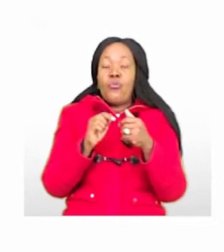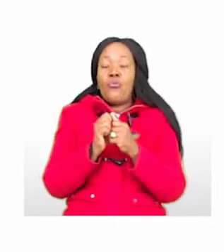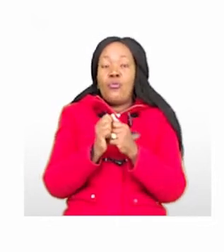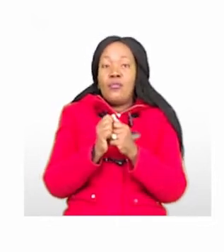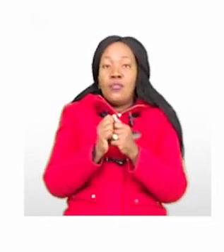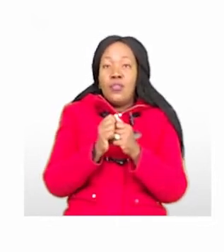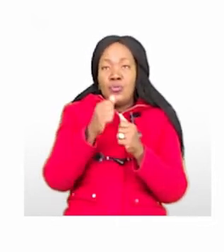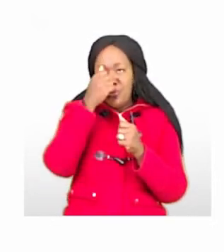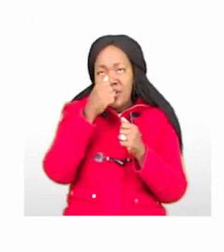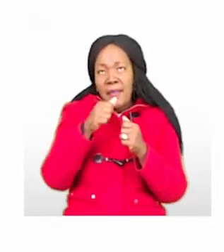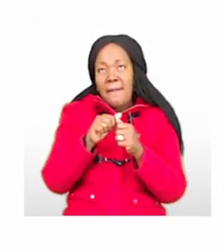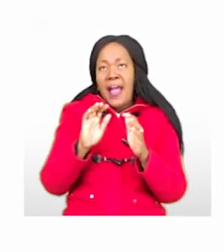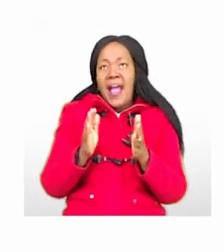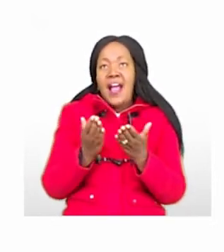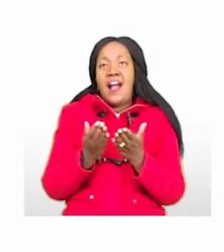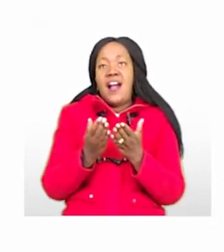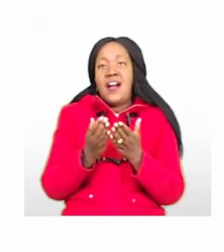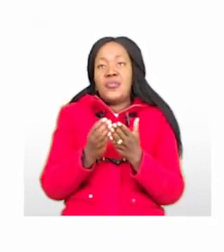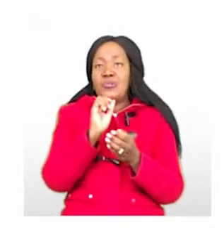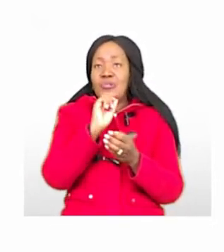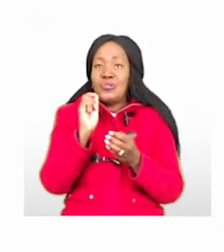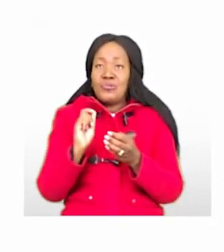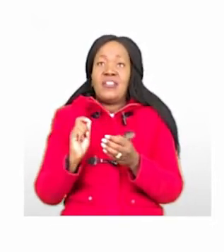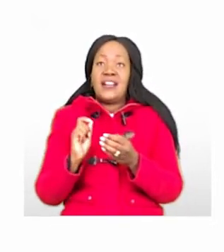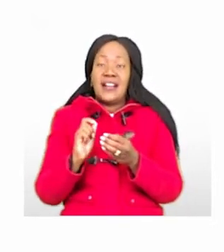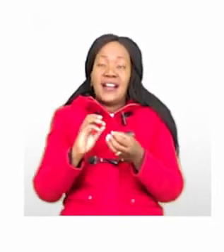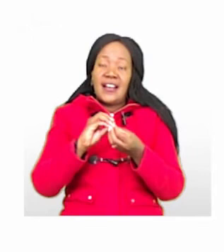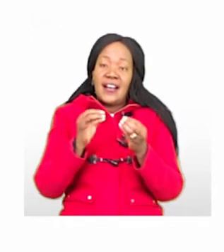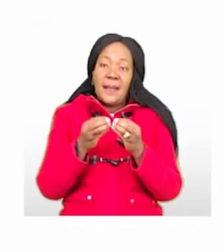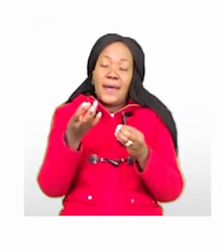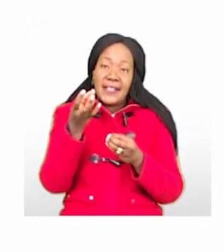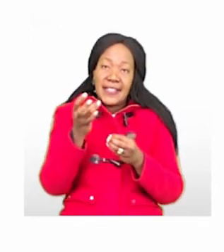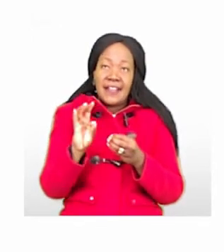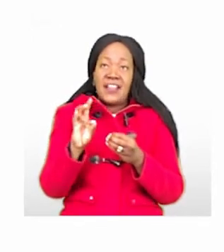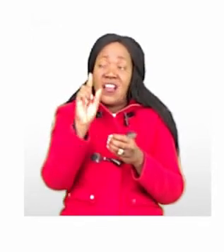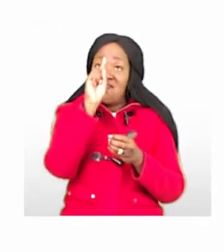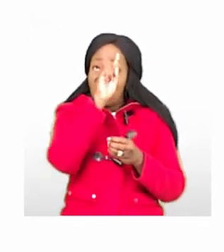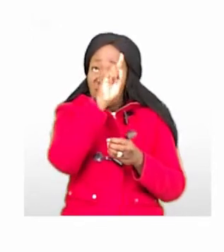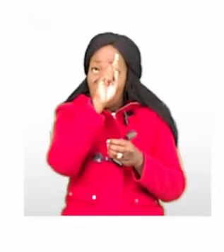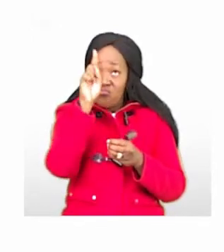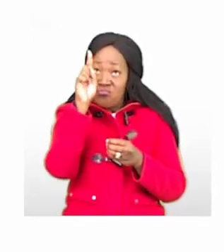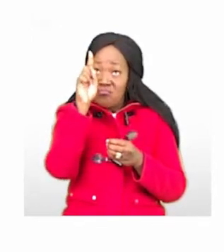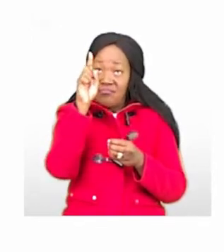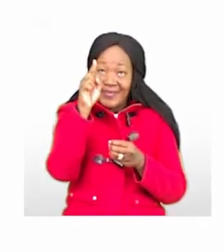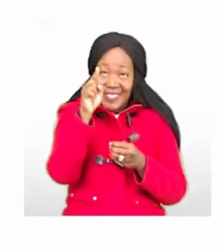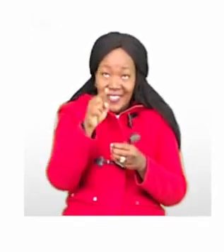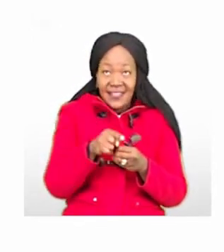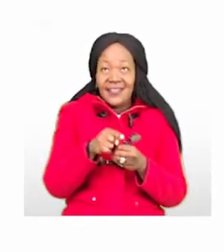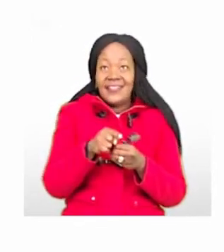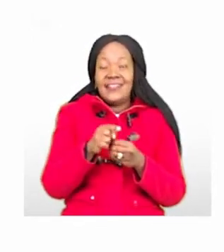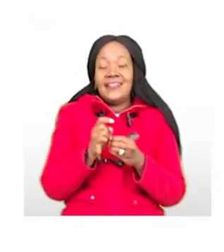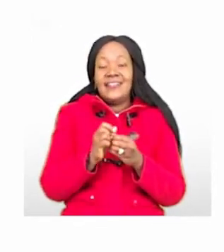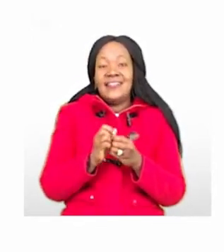you remember how to form number 7? Across the sky, down from